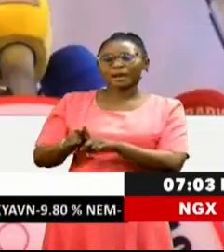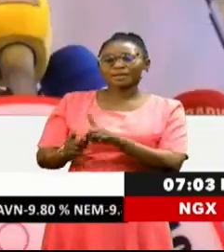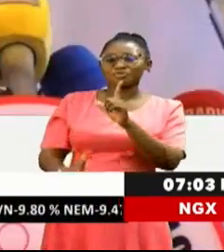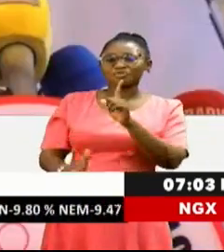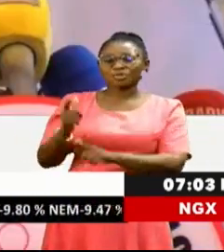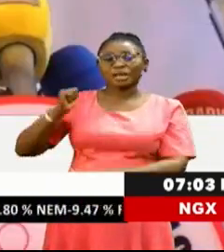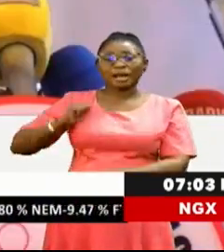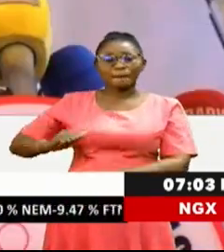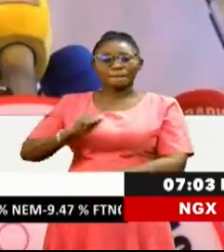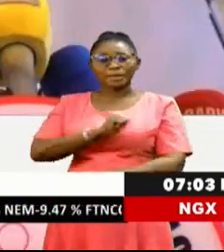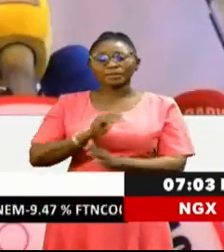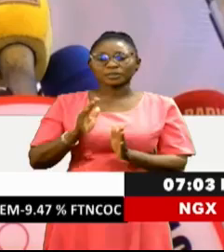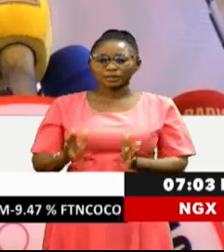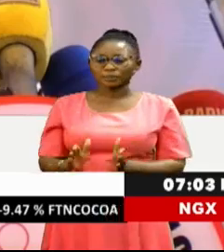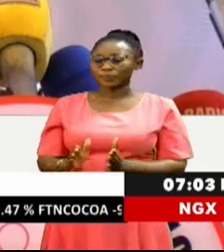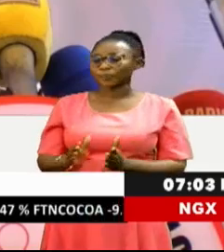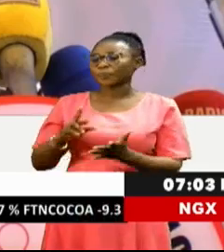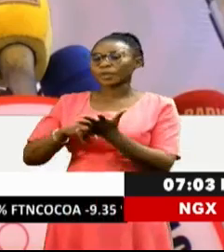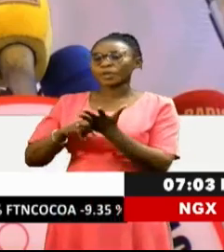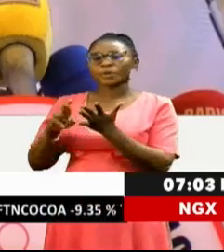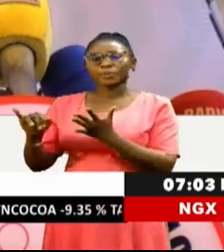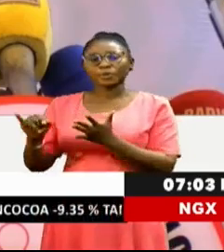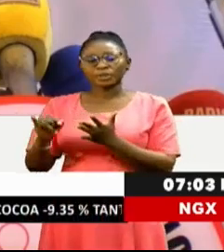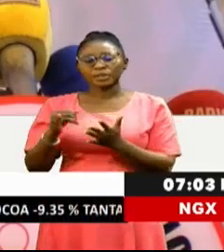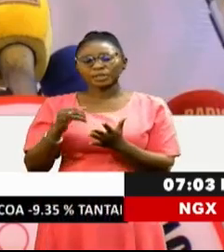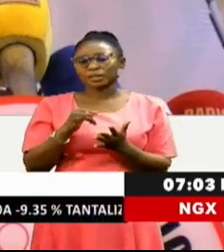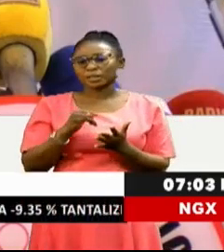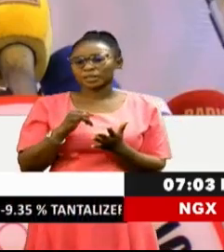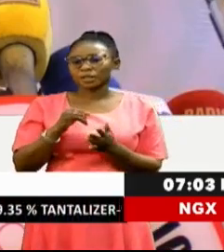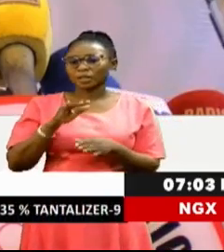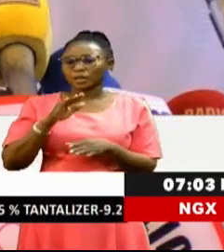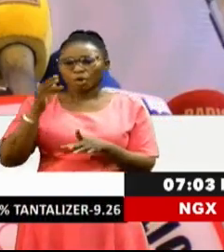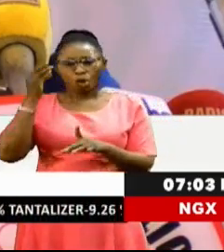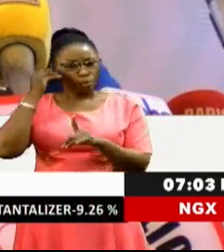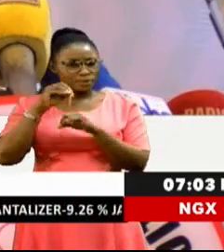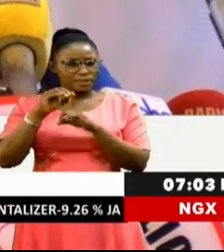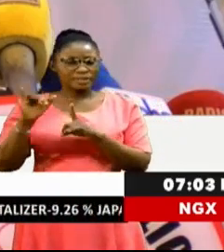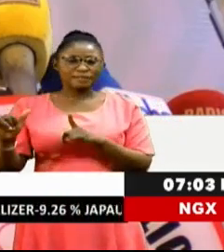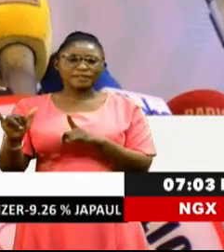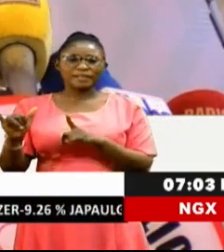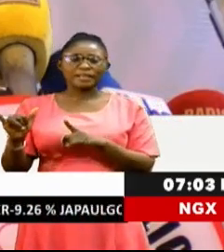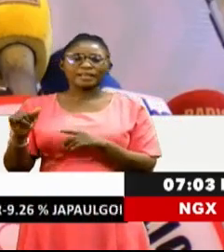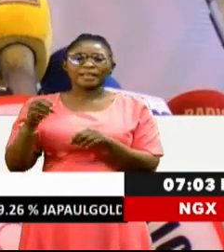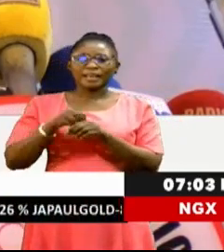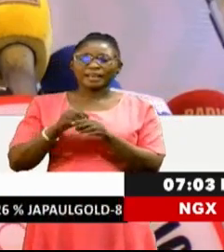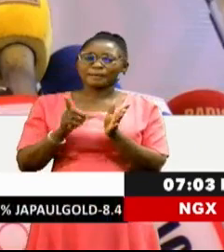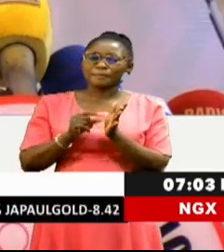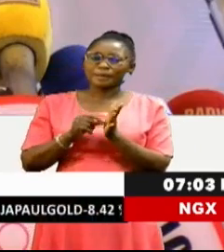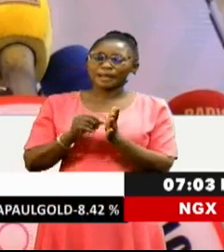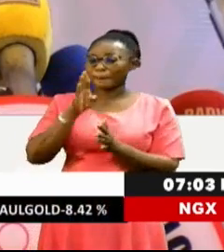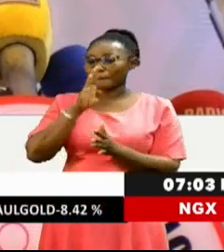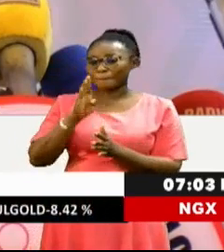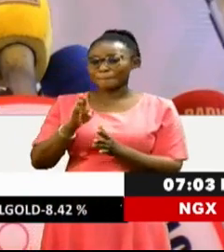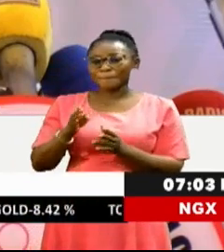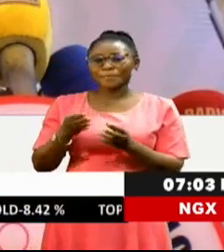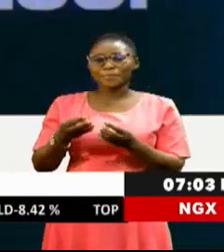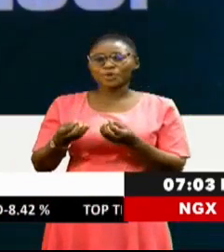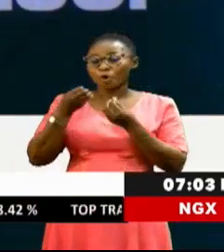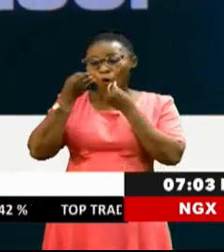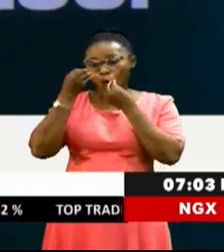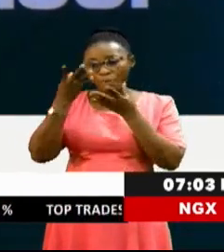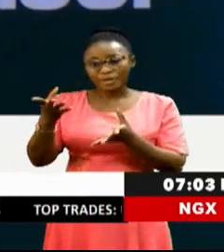the media, reporting accurately, objectively, and also being patriotic about their